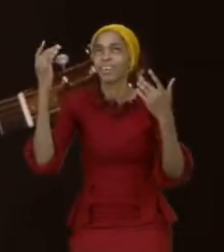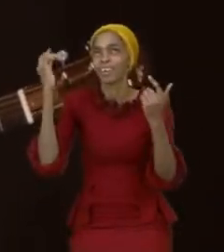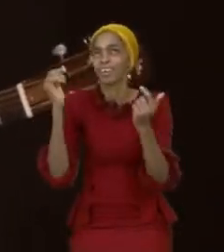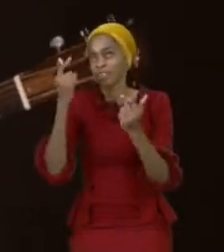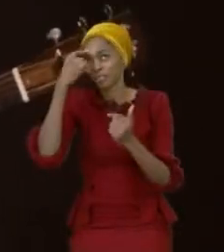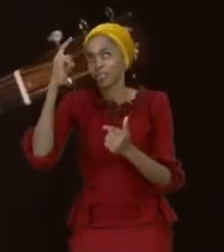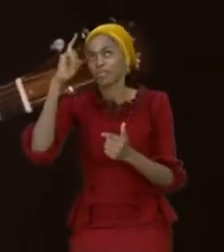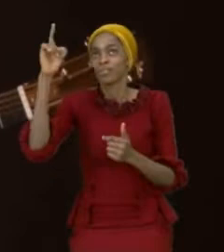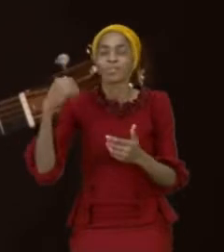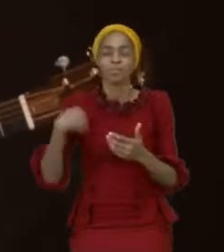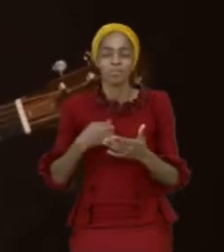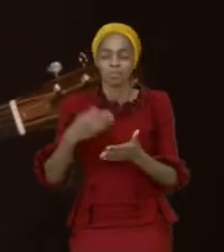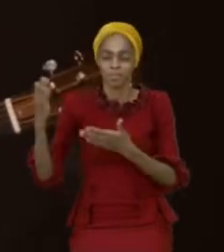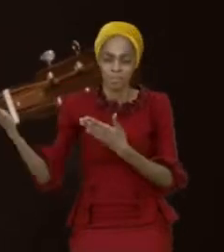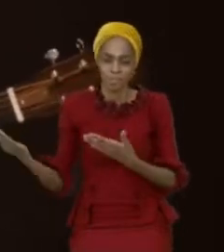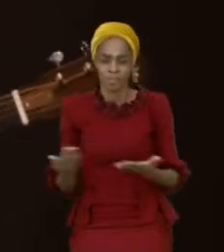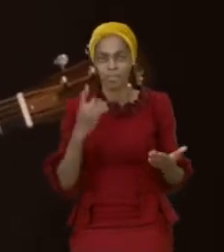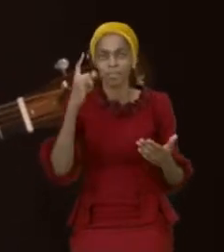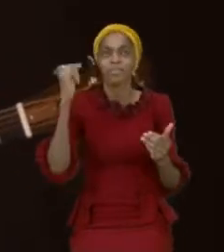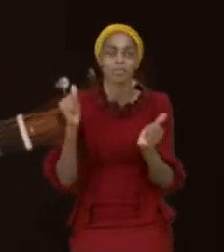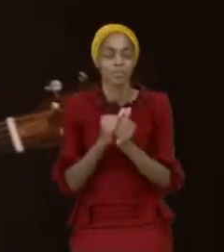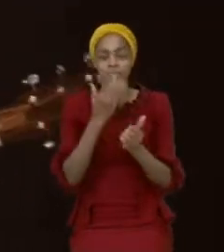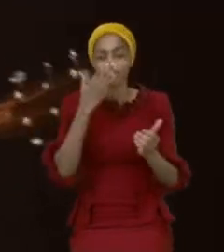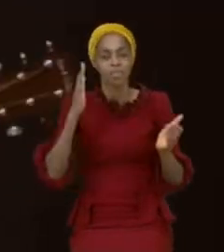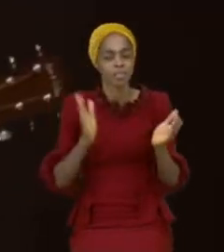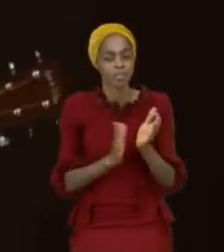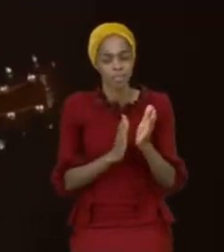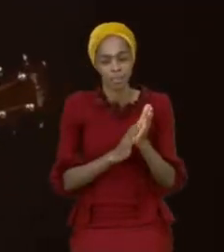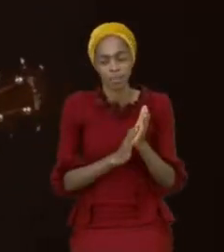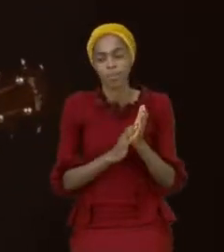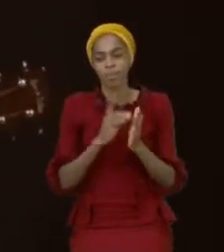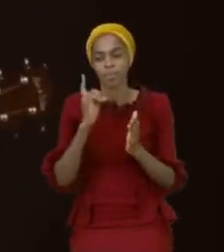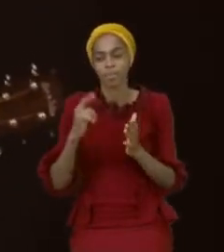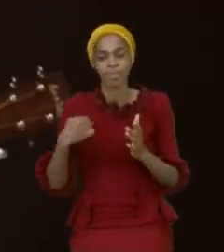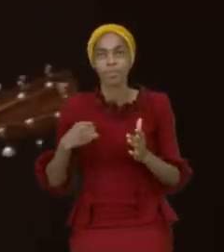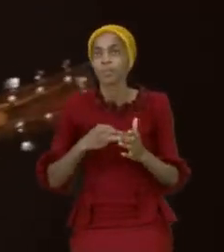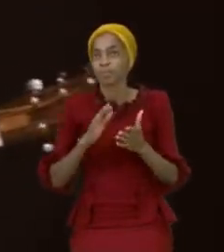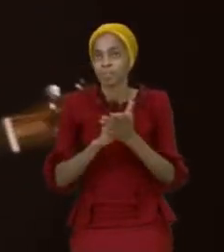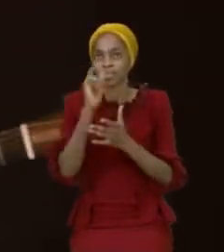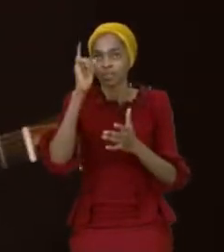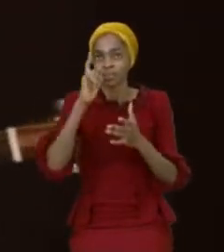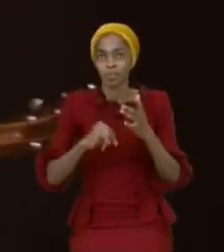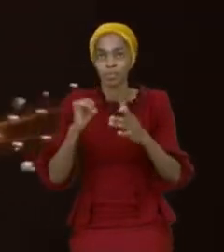We want your spirit to come to do a work that only you can do. So let's sing.